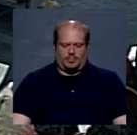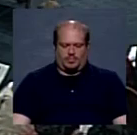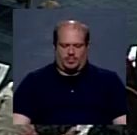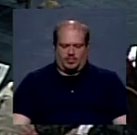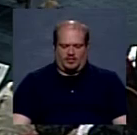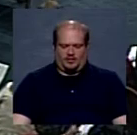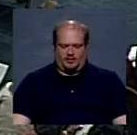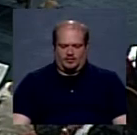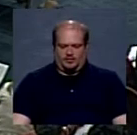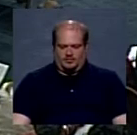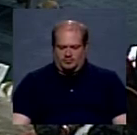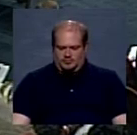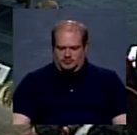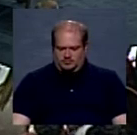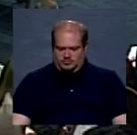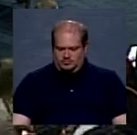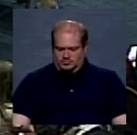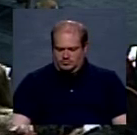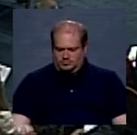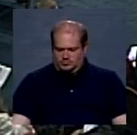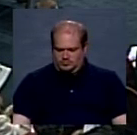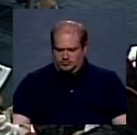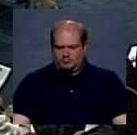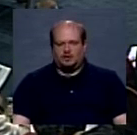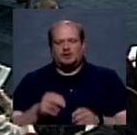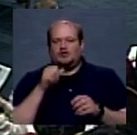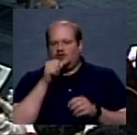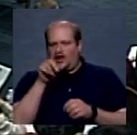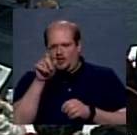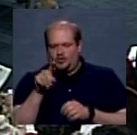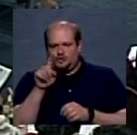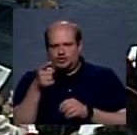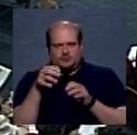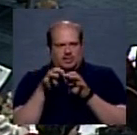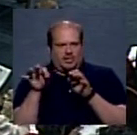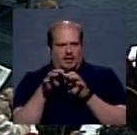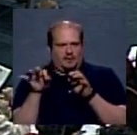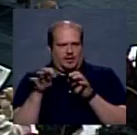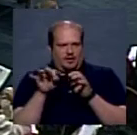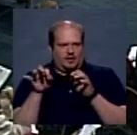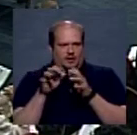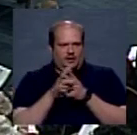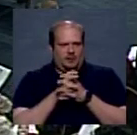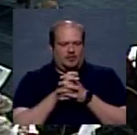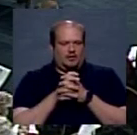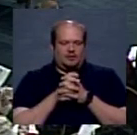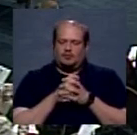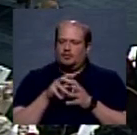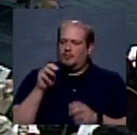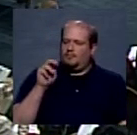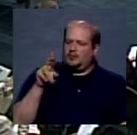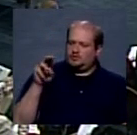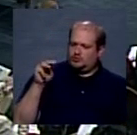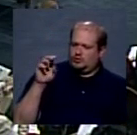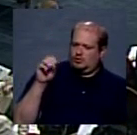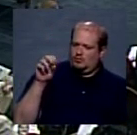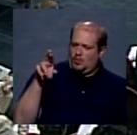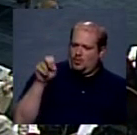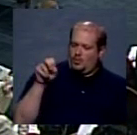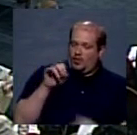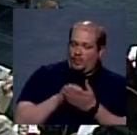7. What is your question? It's not a question. It's a comment. Well, I'm probably to have a question. Mr. Moore, do you know whether this would be both